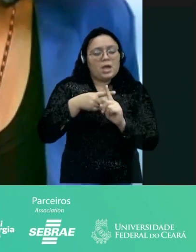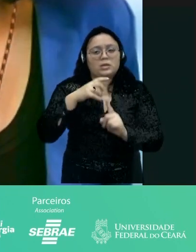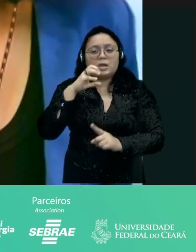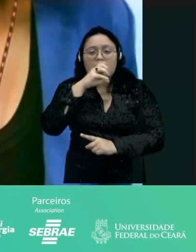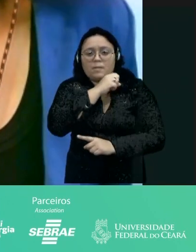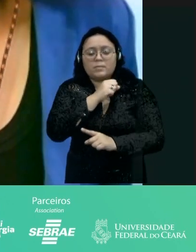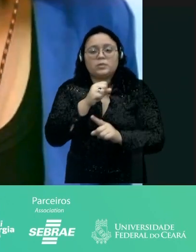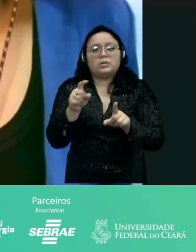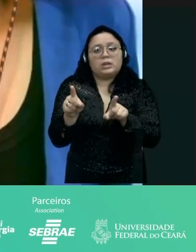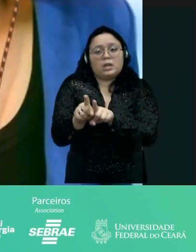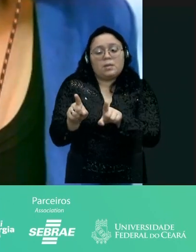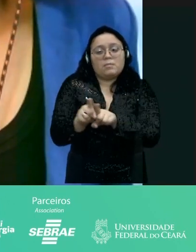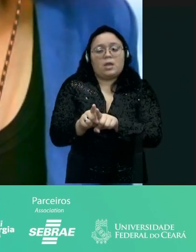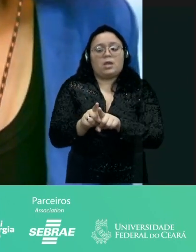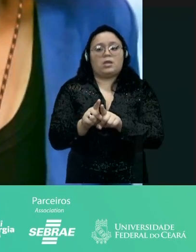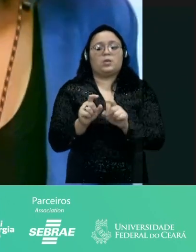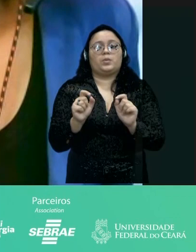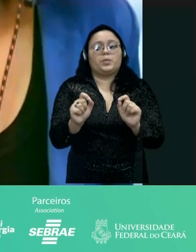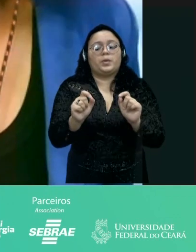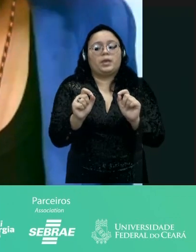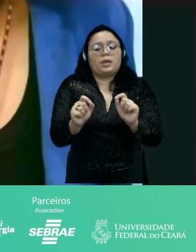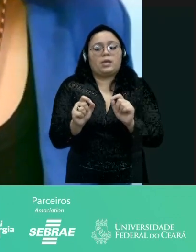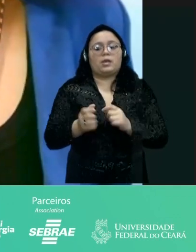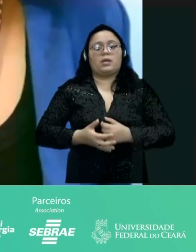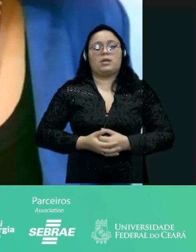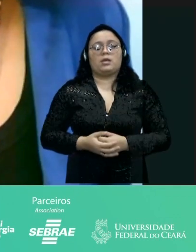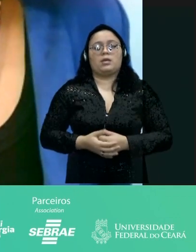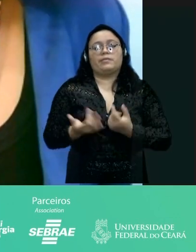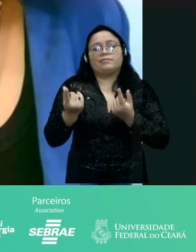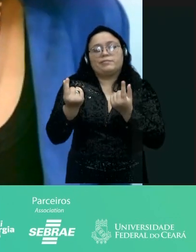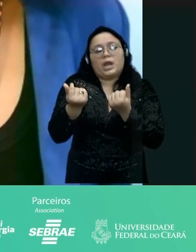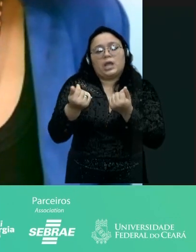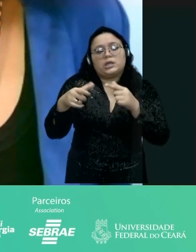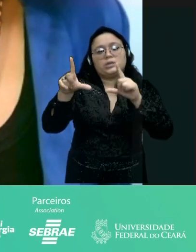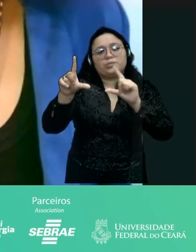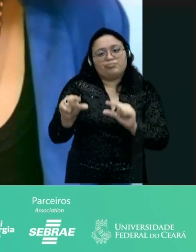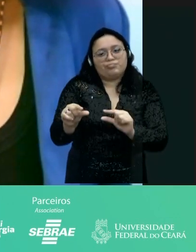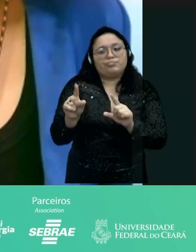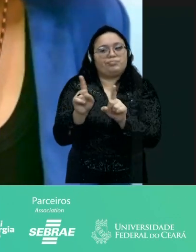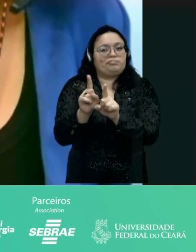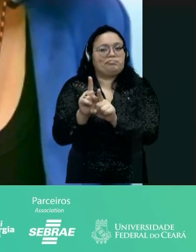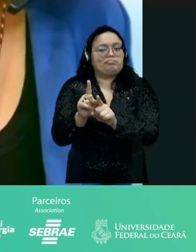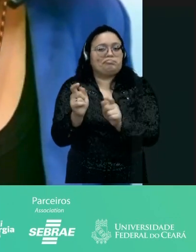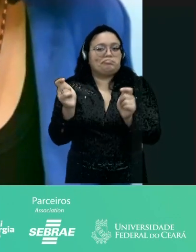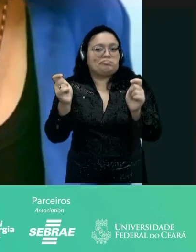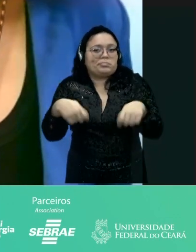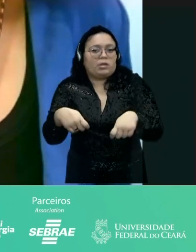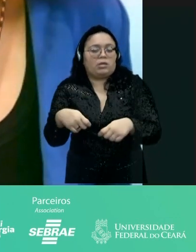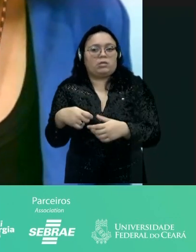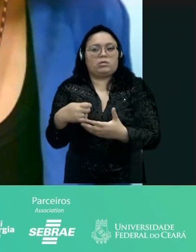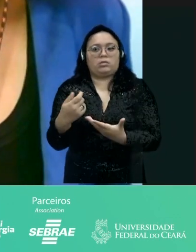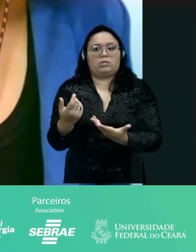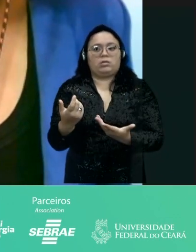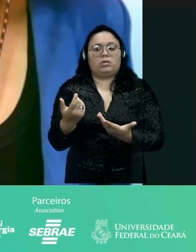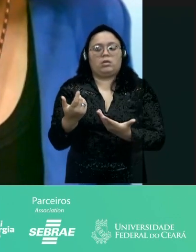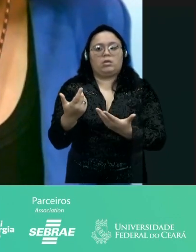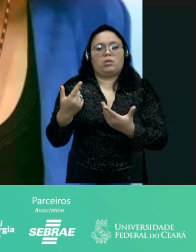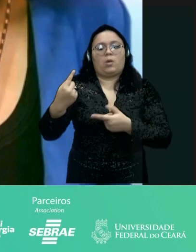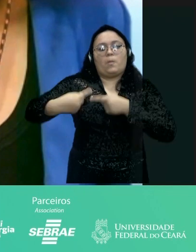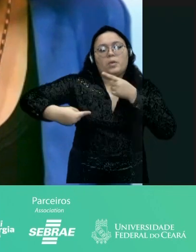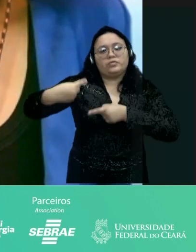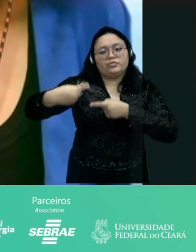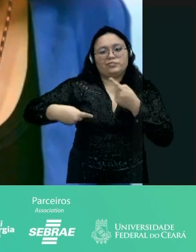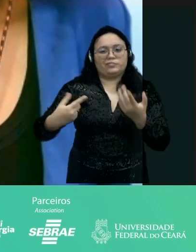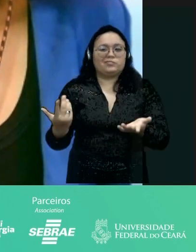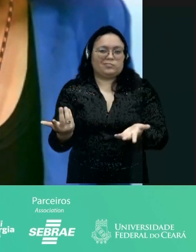and the derivatives with lower prices, assuring that maybe to meet